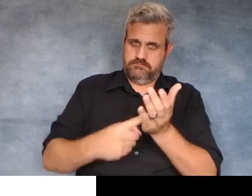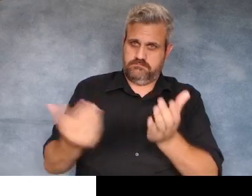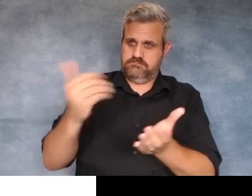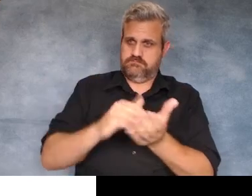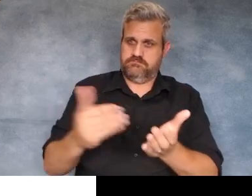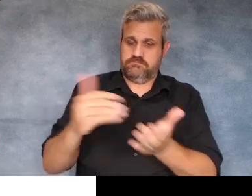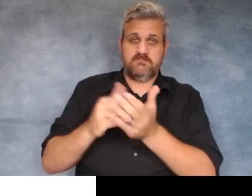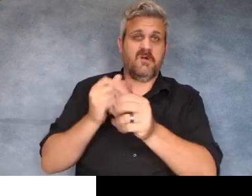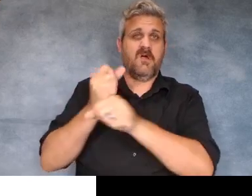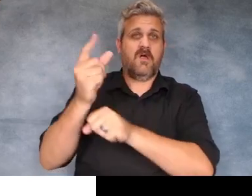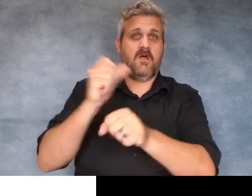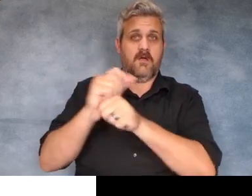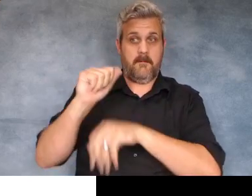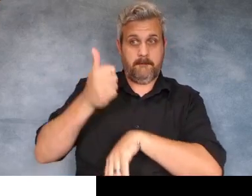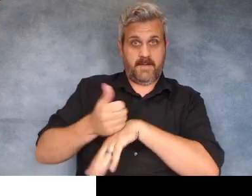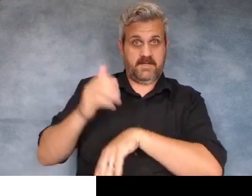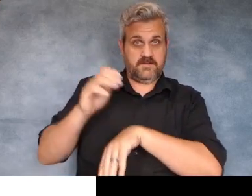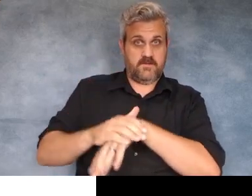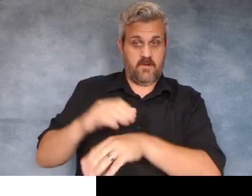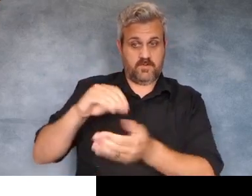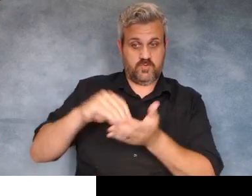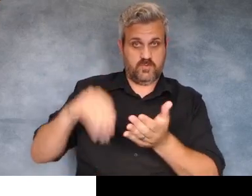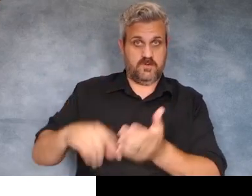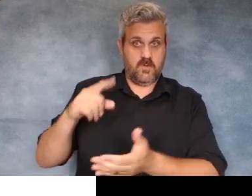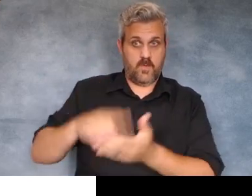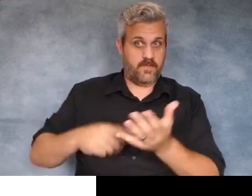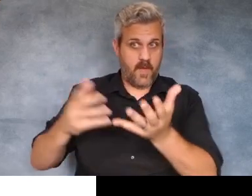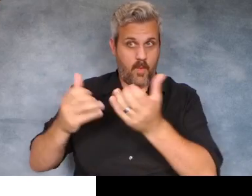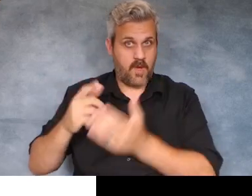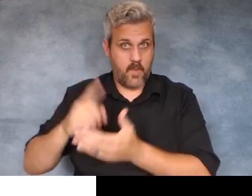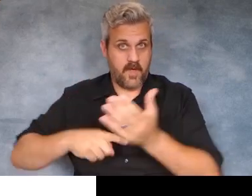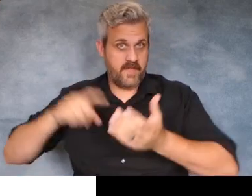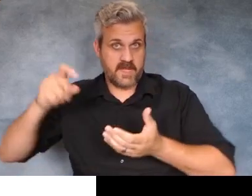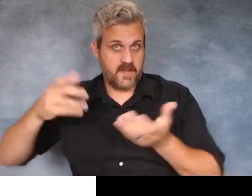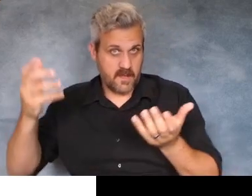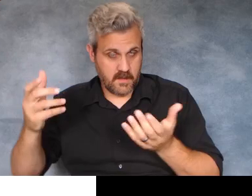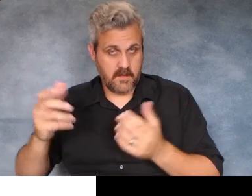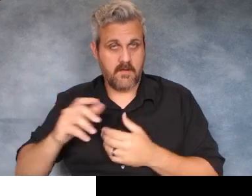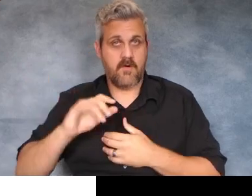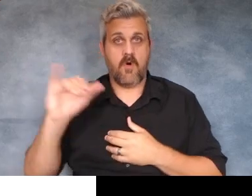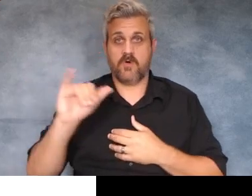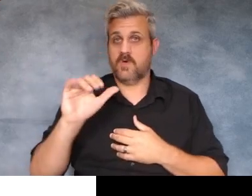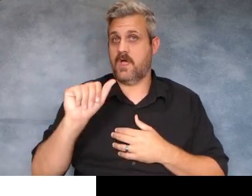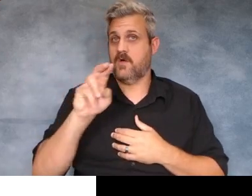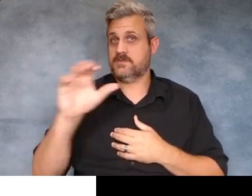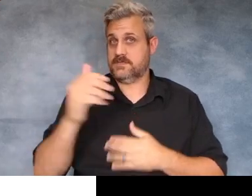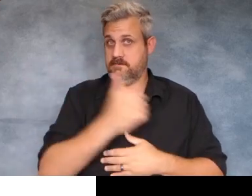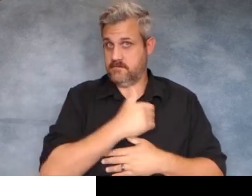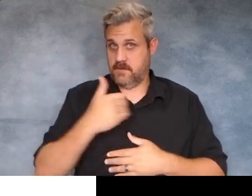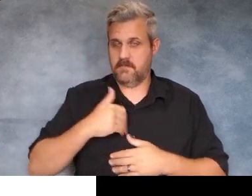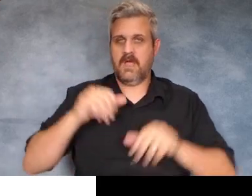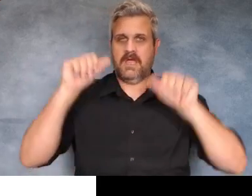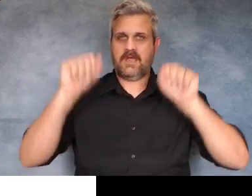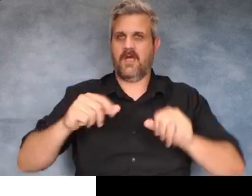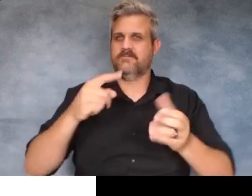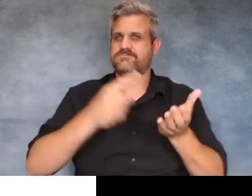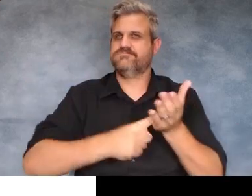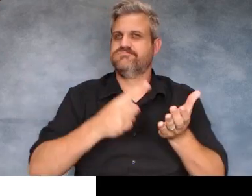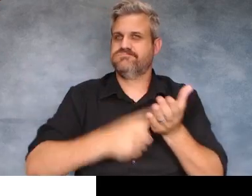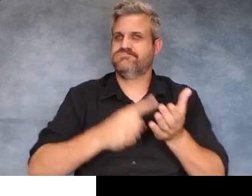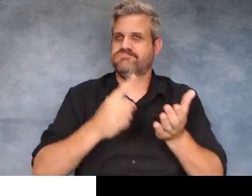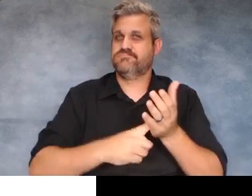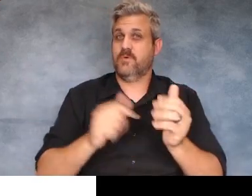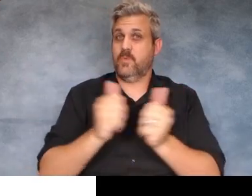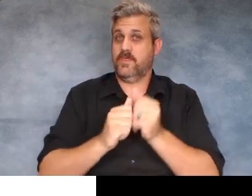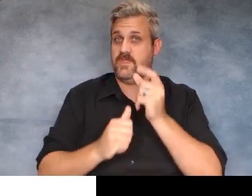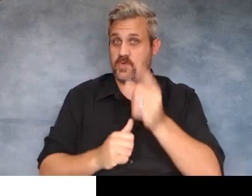on the student's changing wants and needs. In addition, the ARC members will be more able to discuss with you,